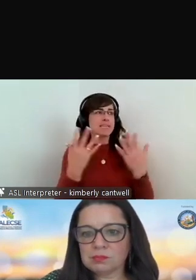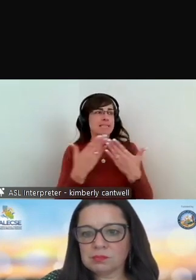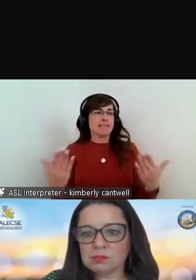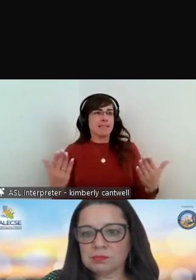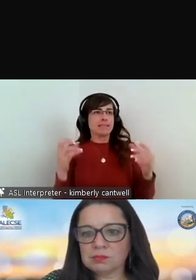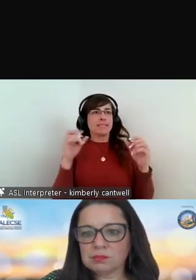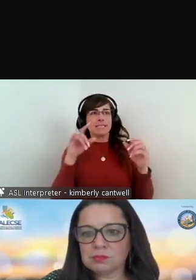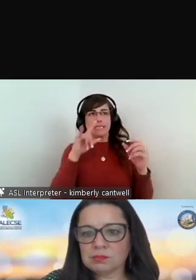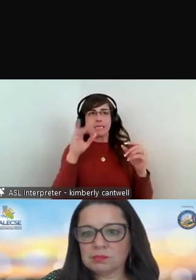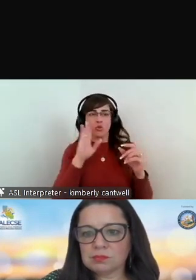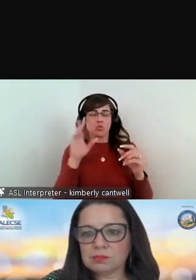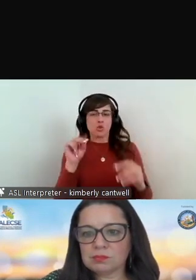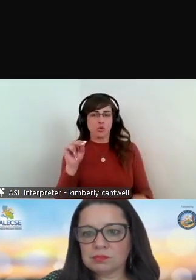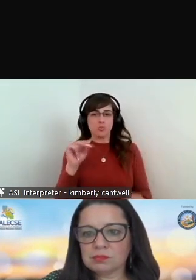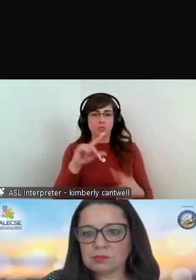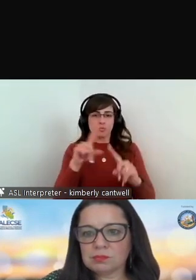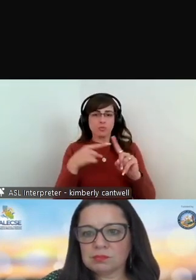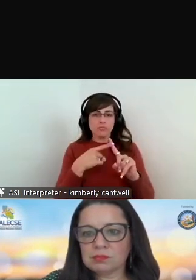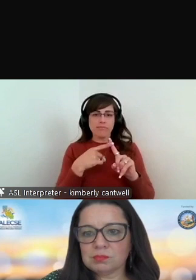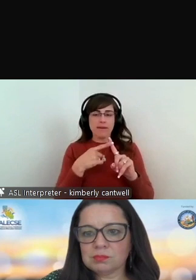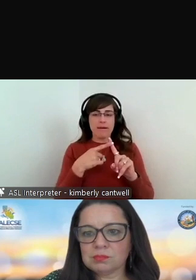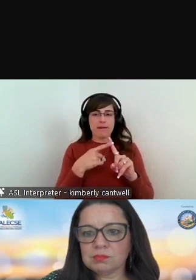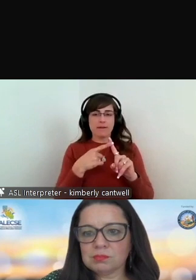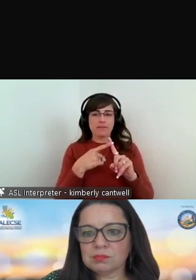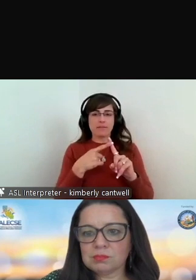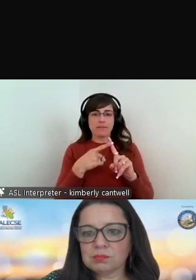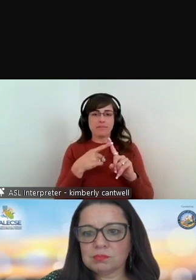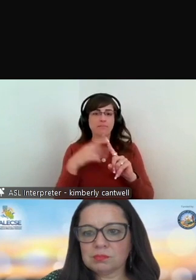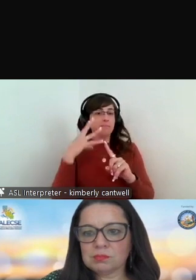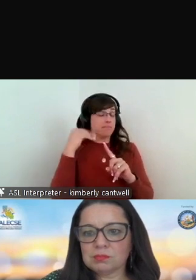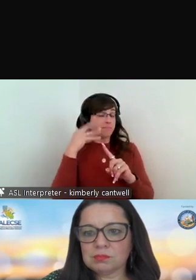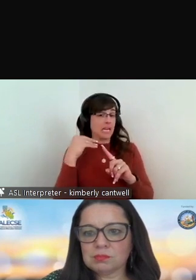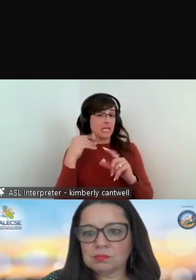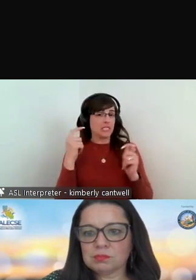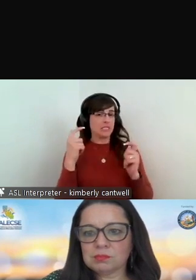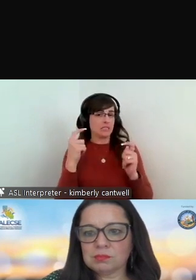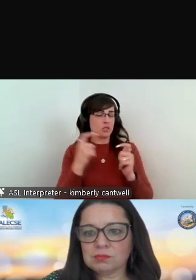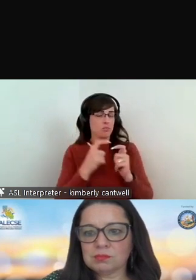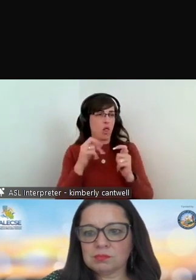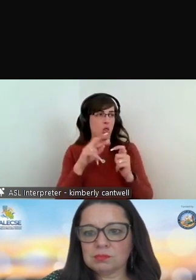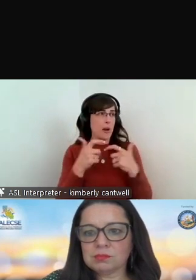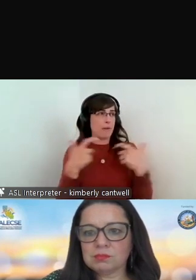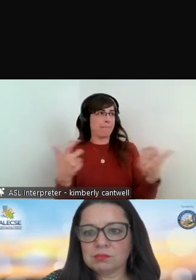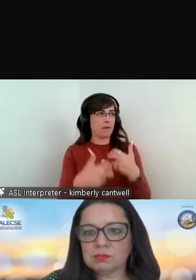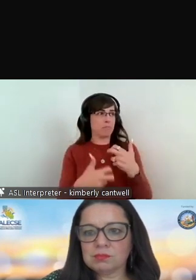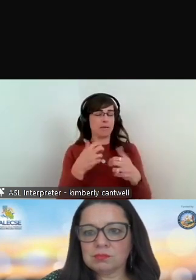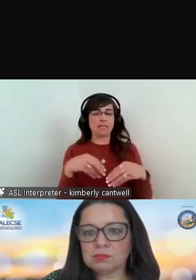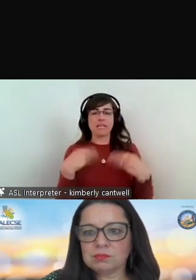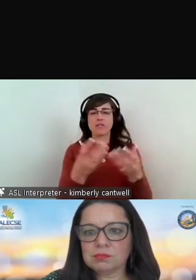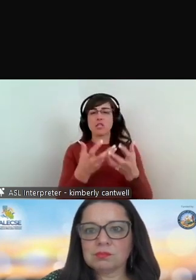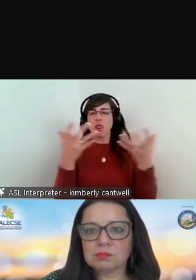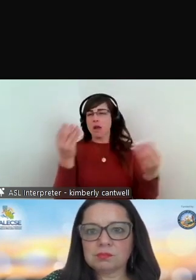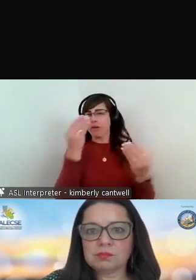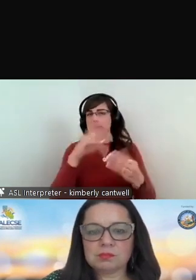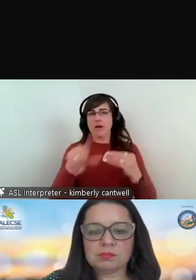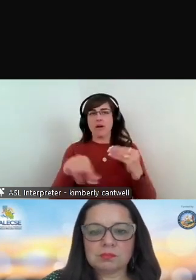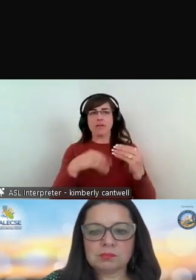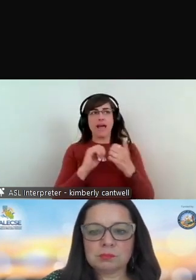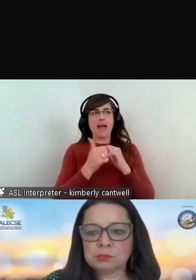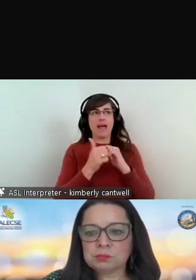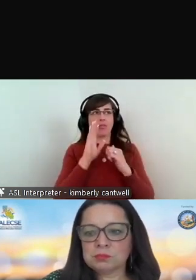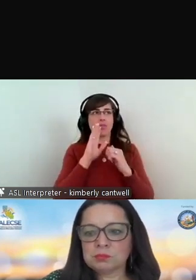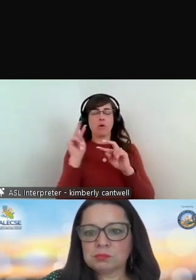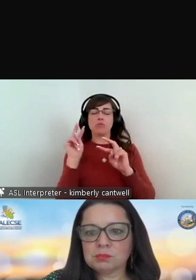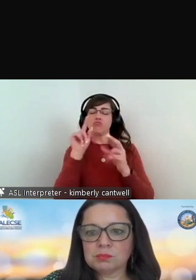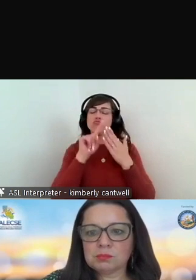that kids will do when they're coming up against a small or big problem. And that gives you a lot of information about how they're going to